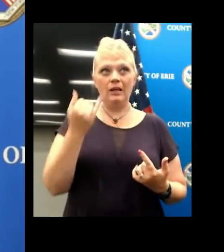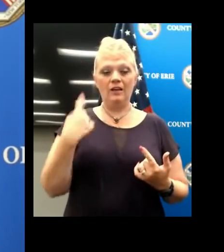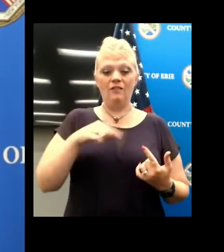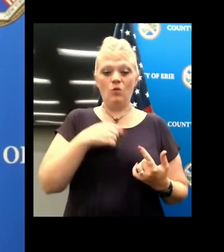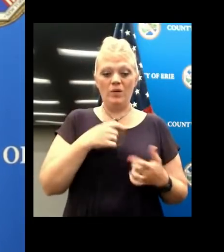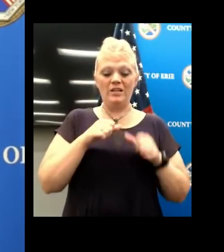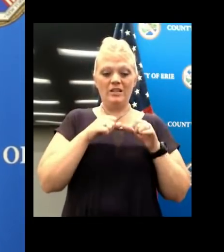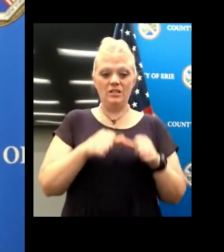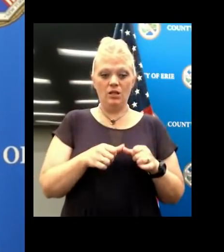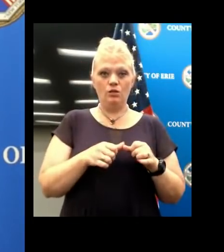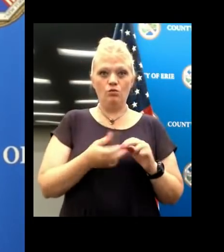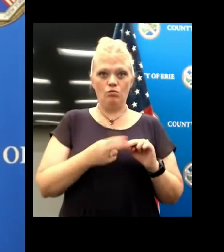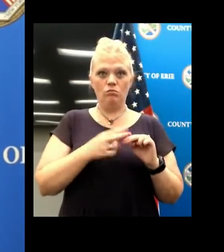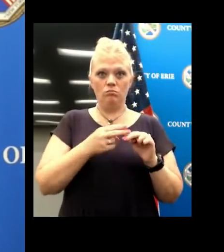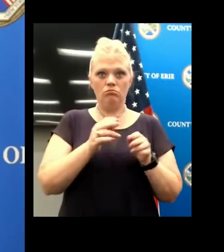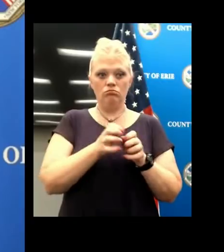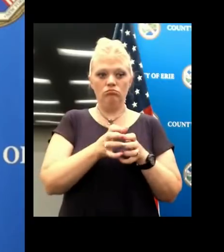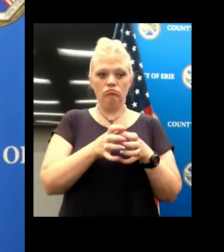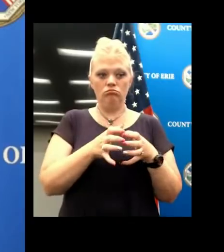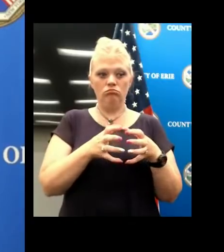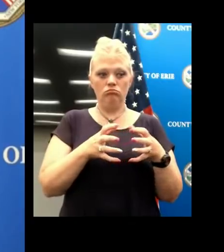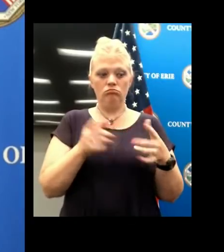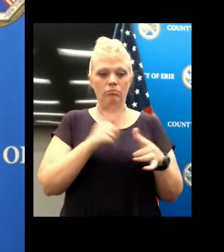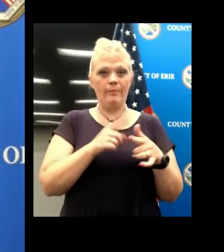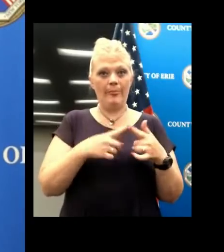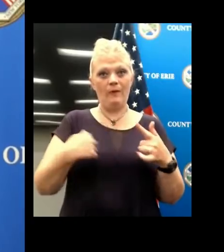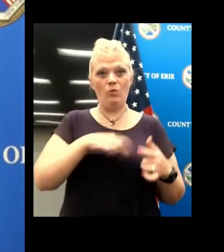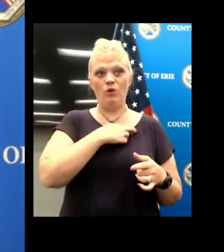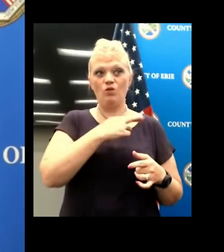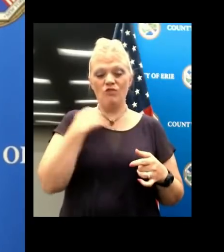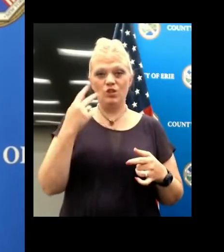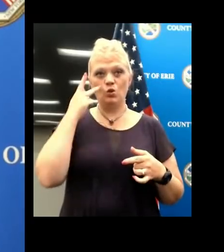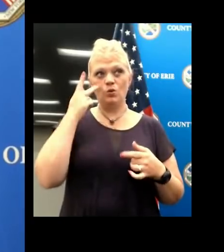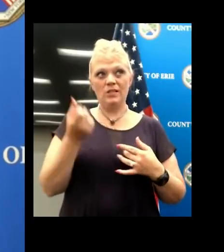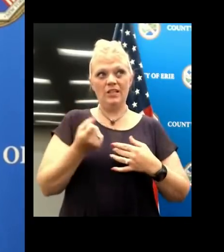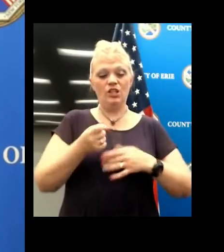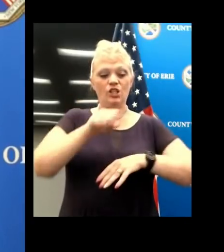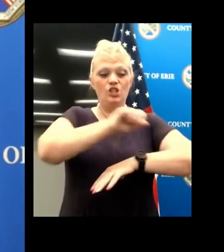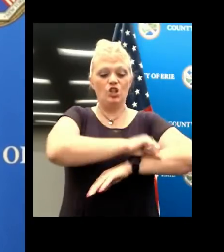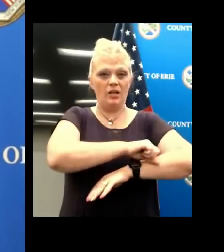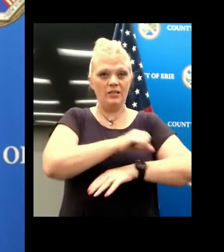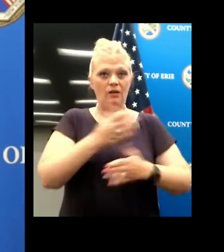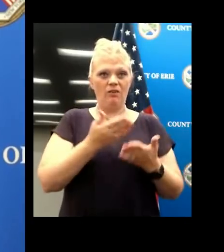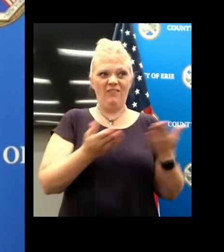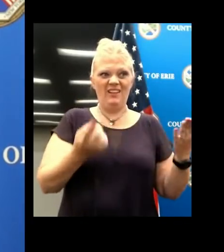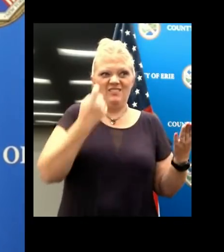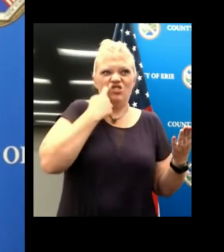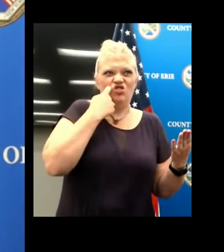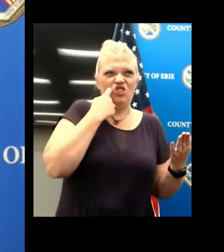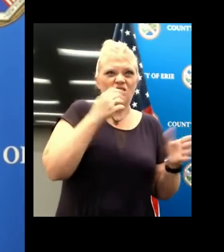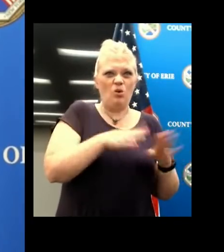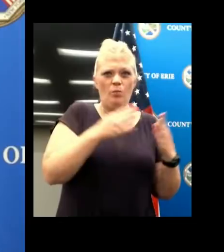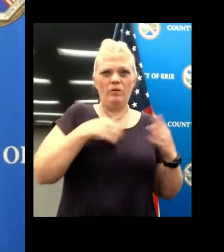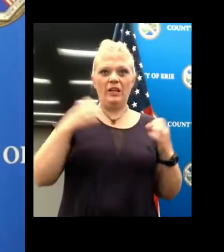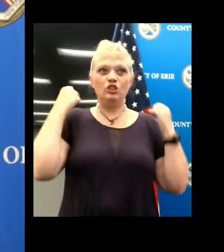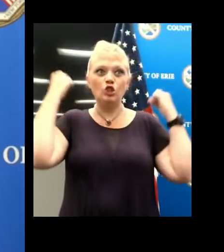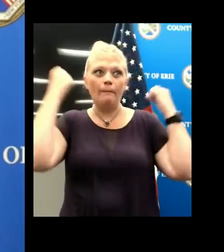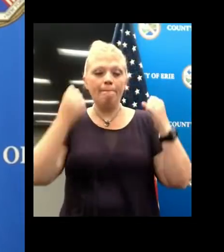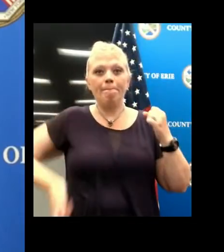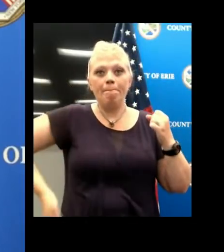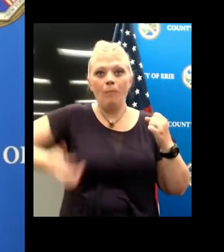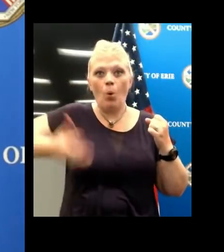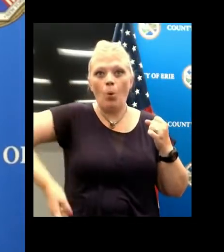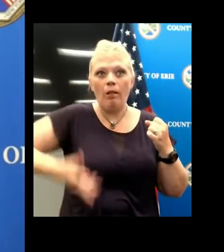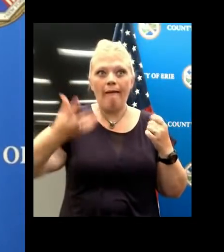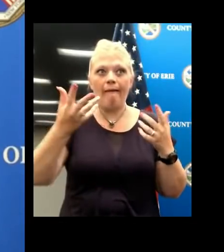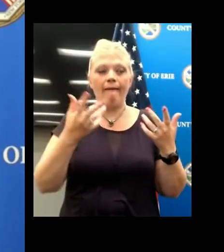with regards to the caseloads, that we put ourselves at risk to seeing shutdown of things that just reopened, like gyms and bowling centers, nevertheless